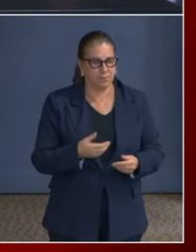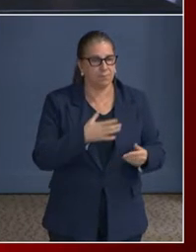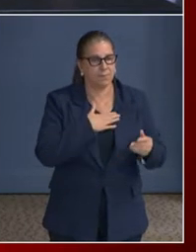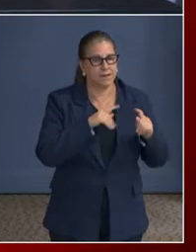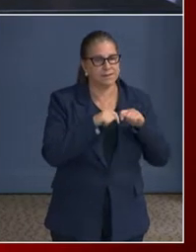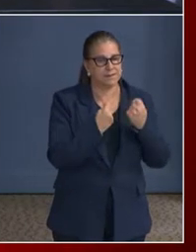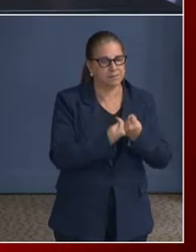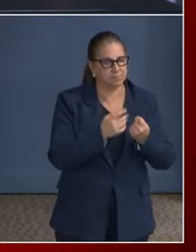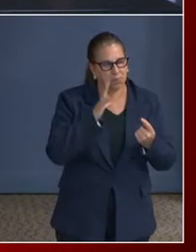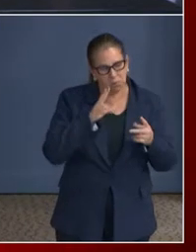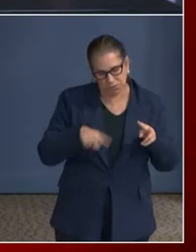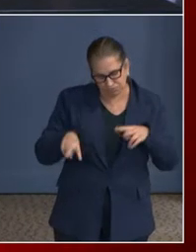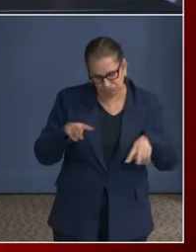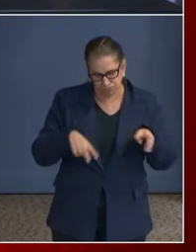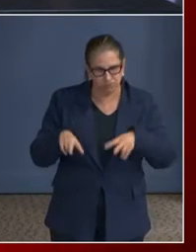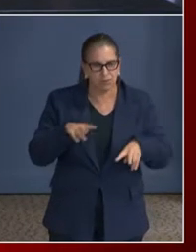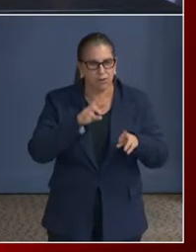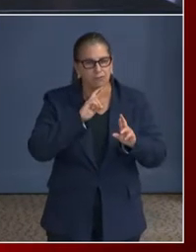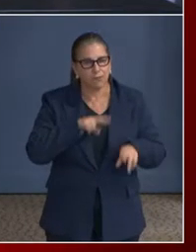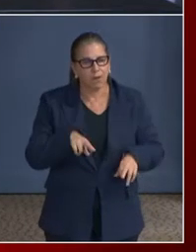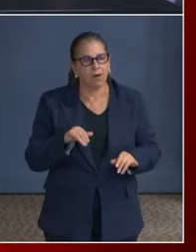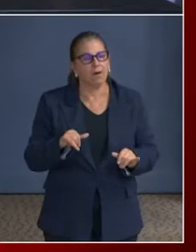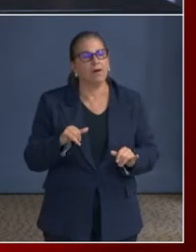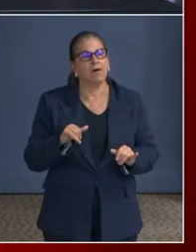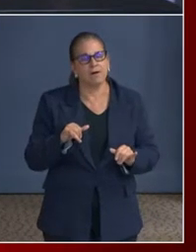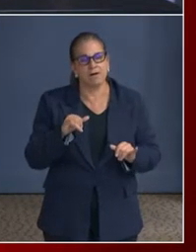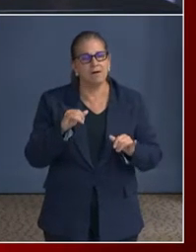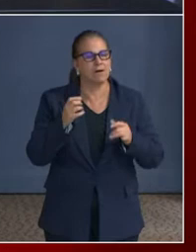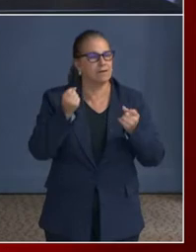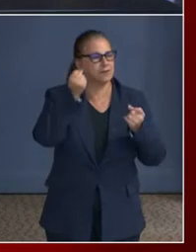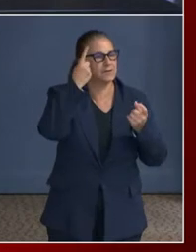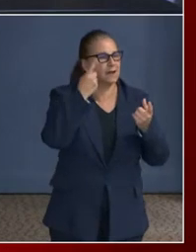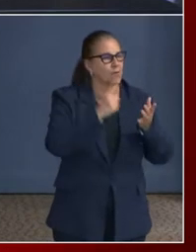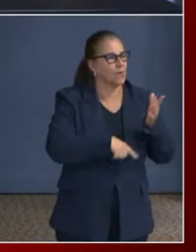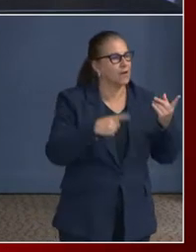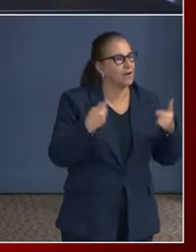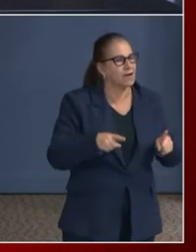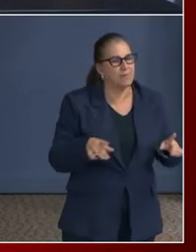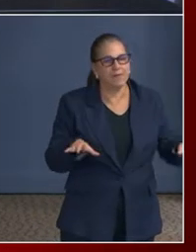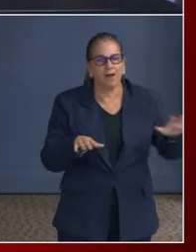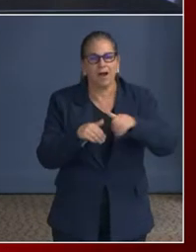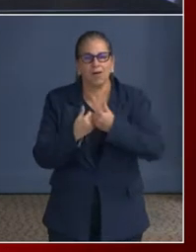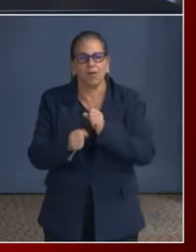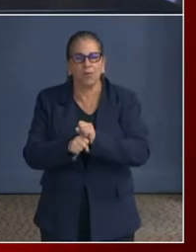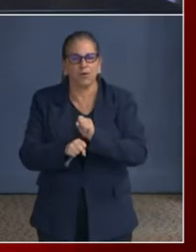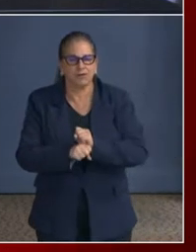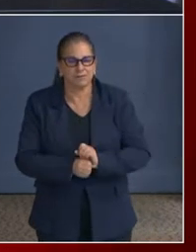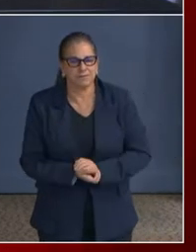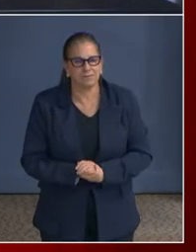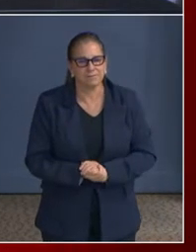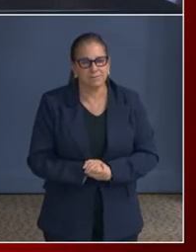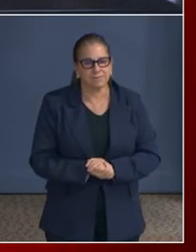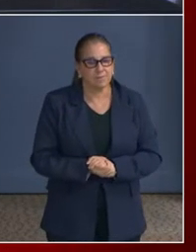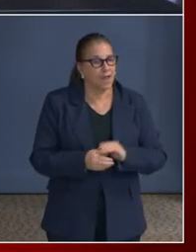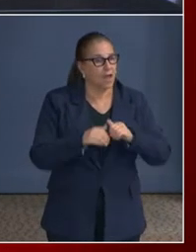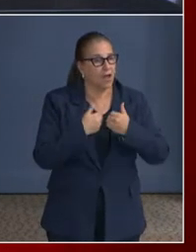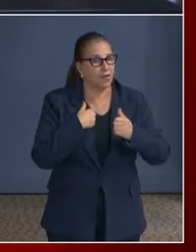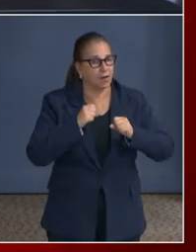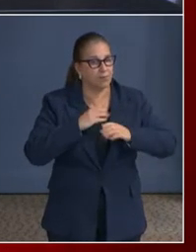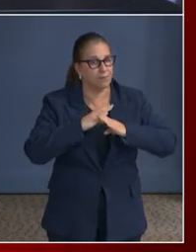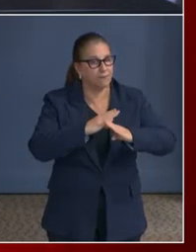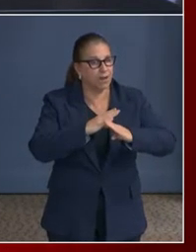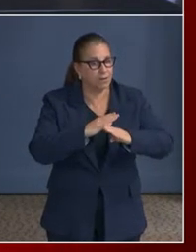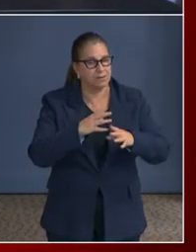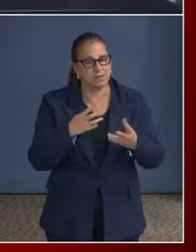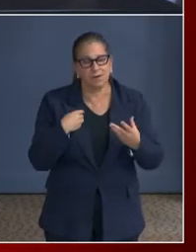after action so we know what exactly happened and what we can do to help prevent neighbors